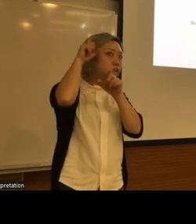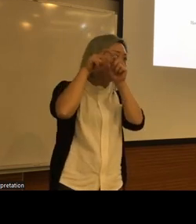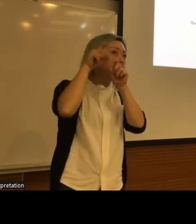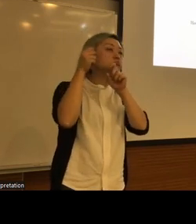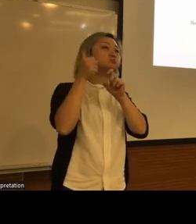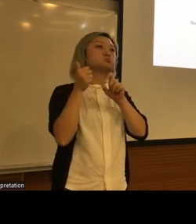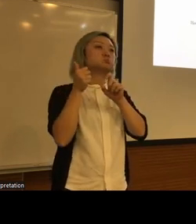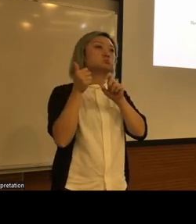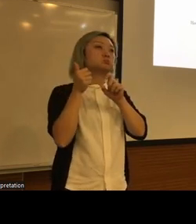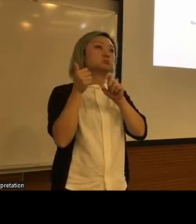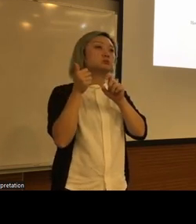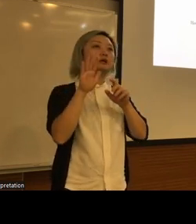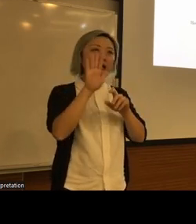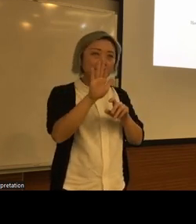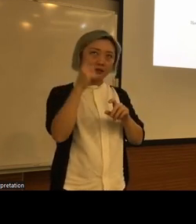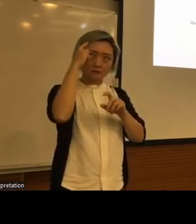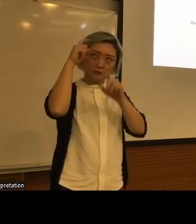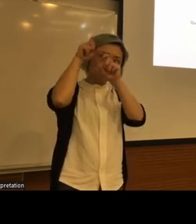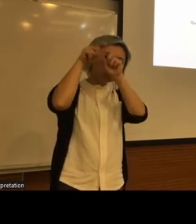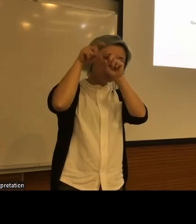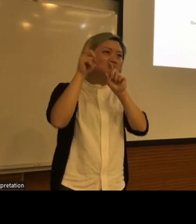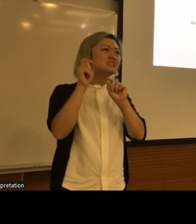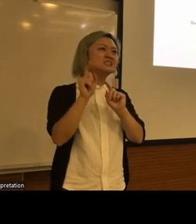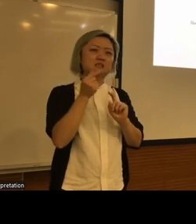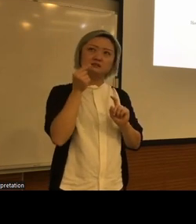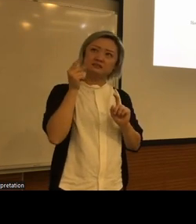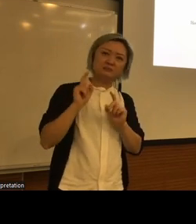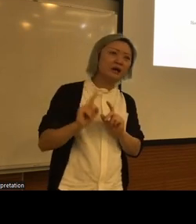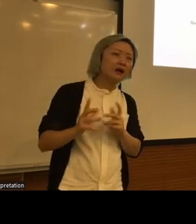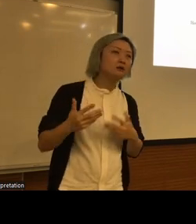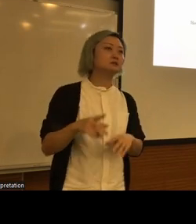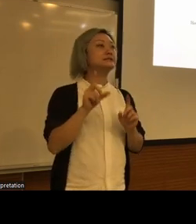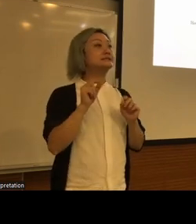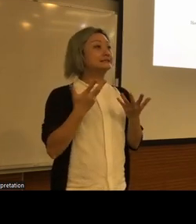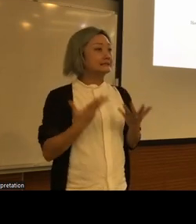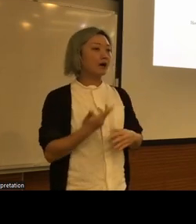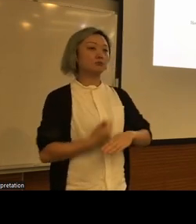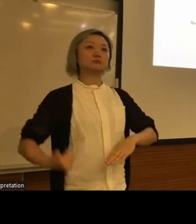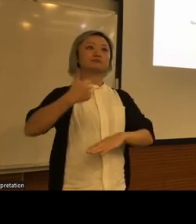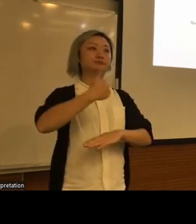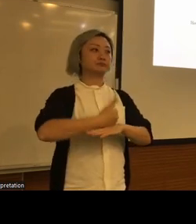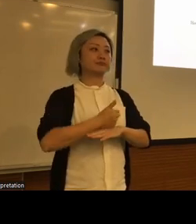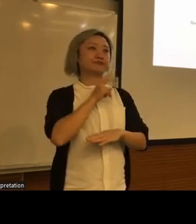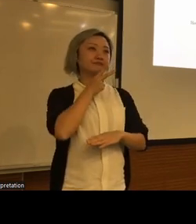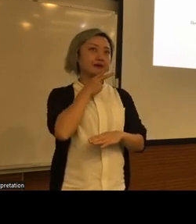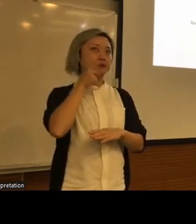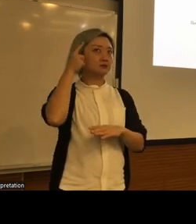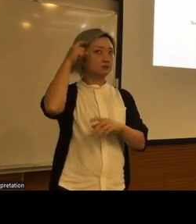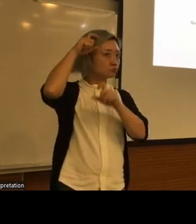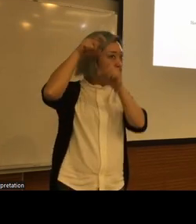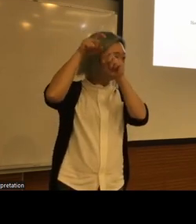So what is processing capacity? The processing capacity is the ability to perform cognitive